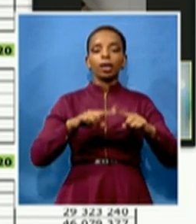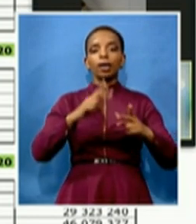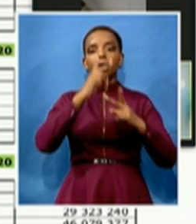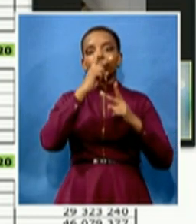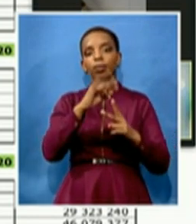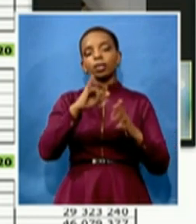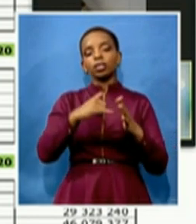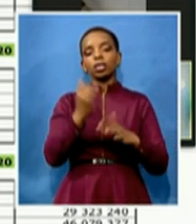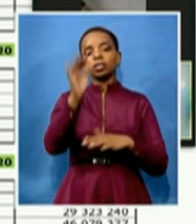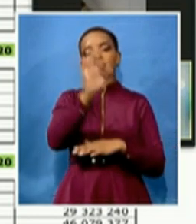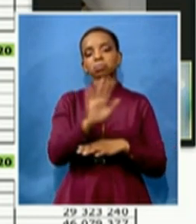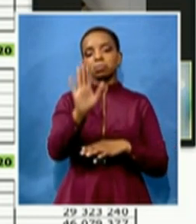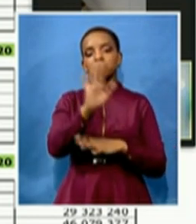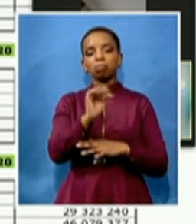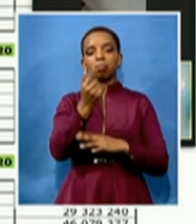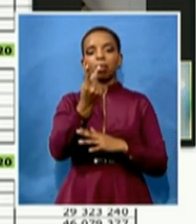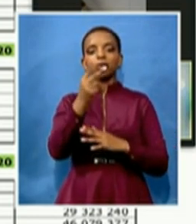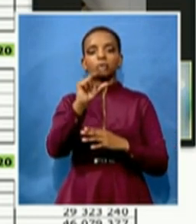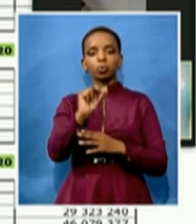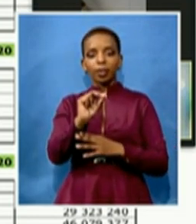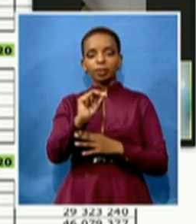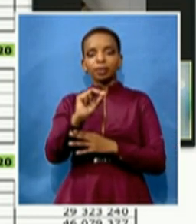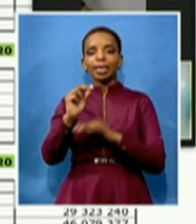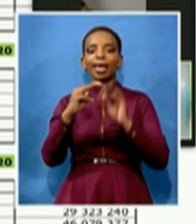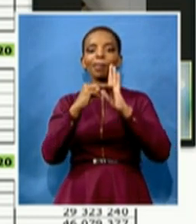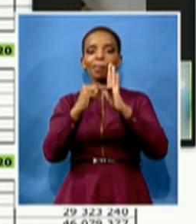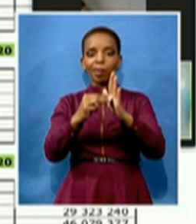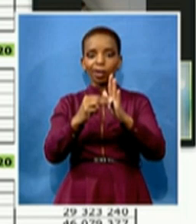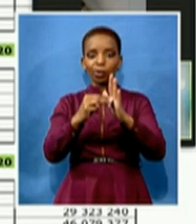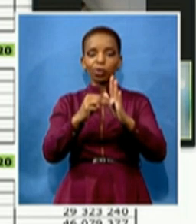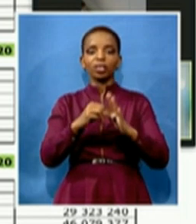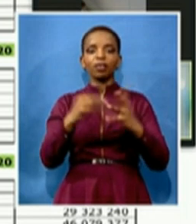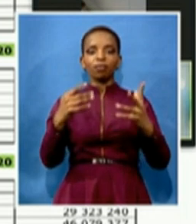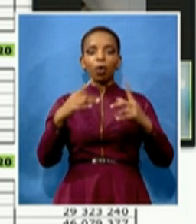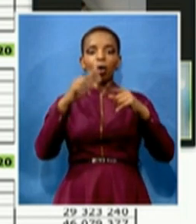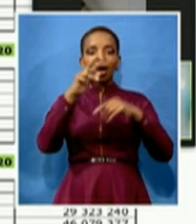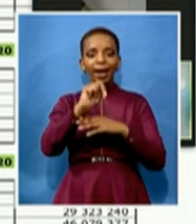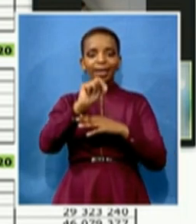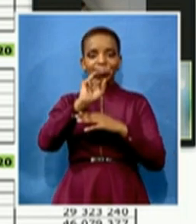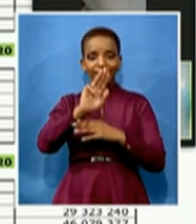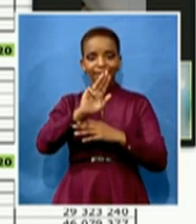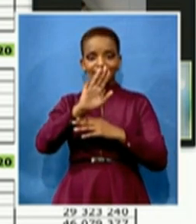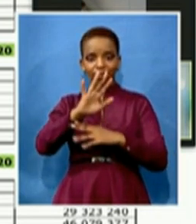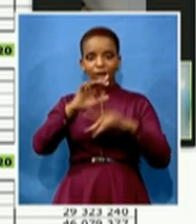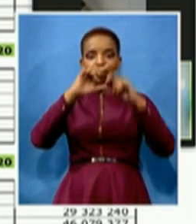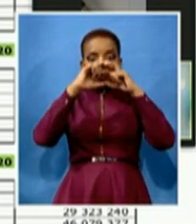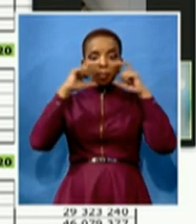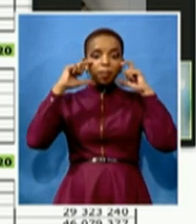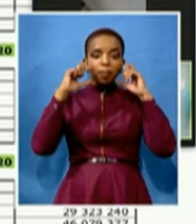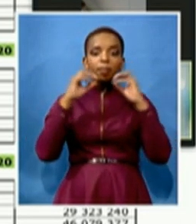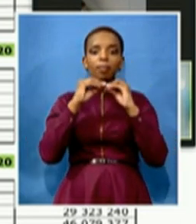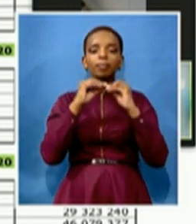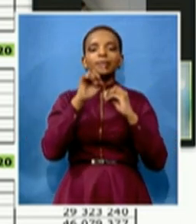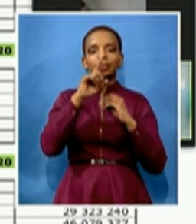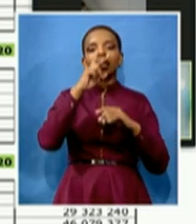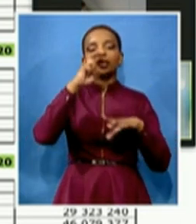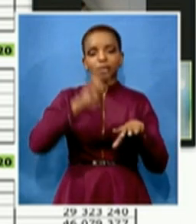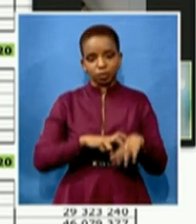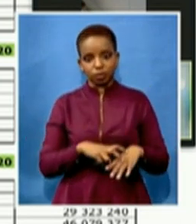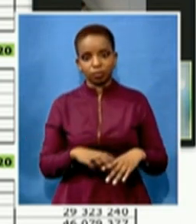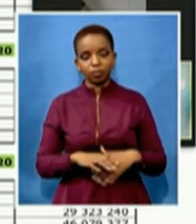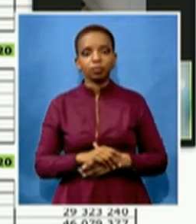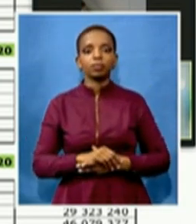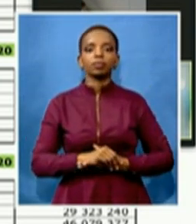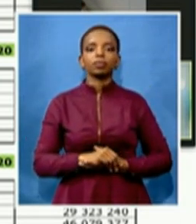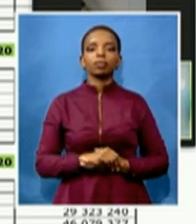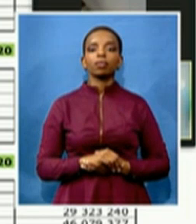masks as an example being required. What is important to note in the modeling, there are two aspects. So the one